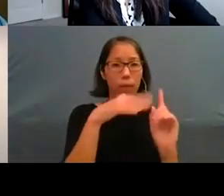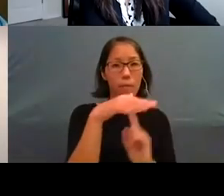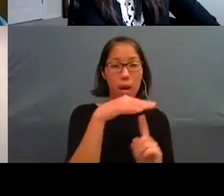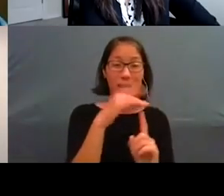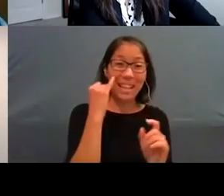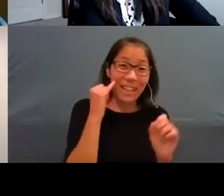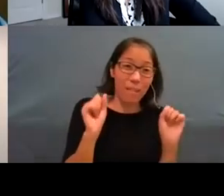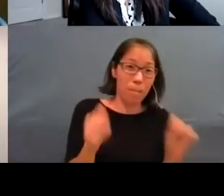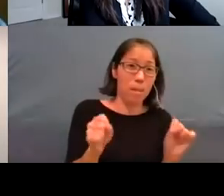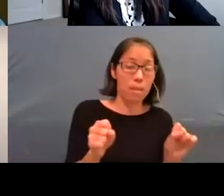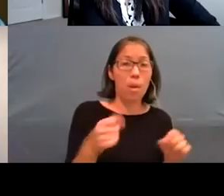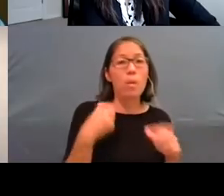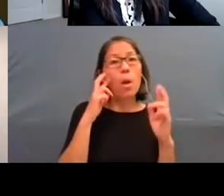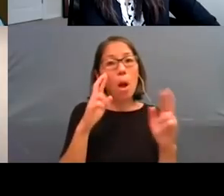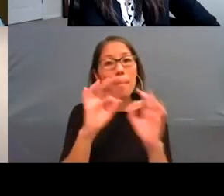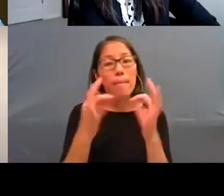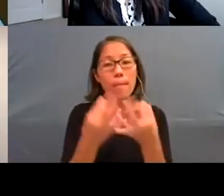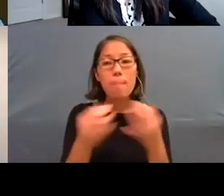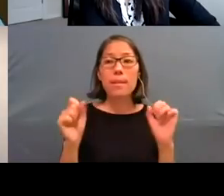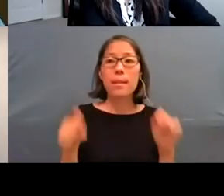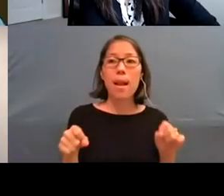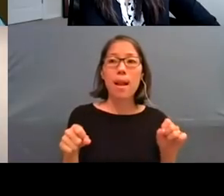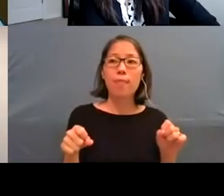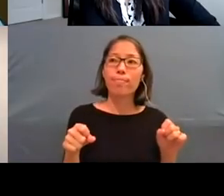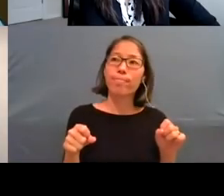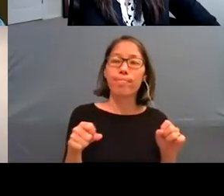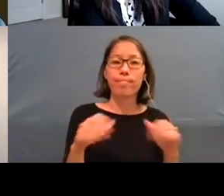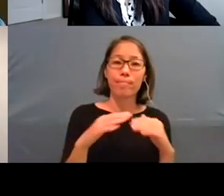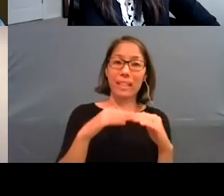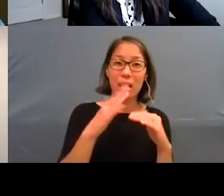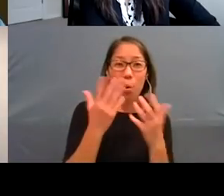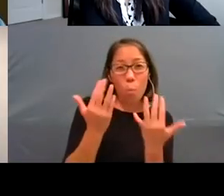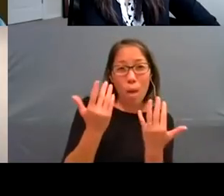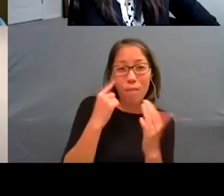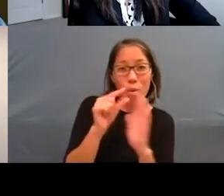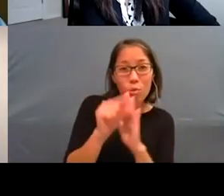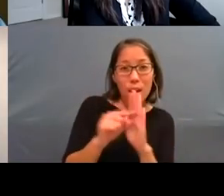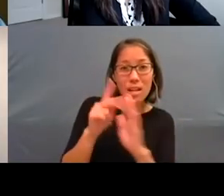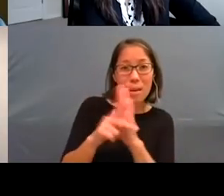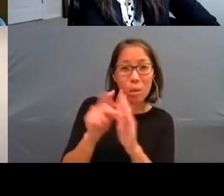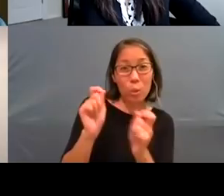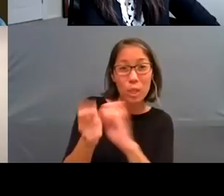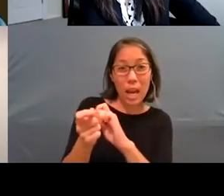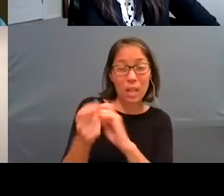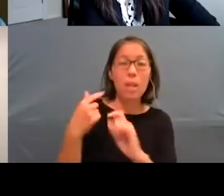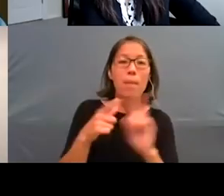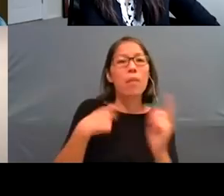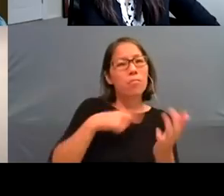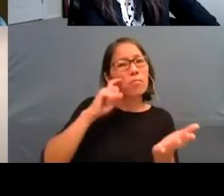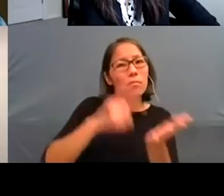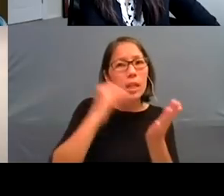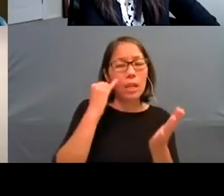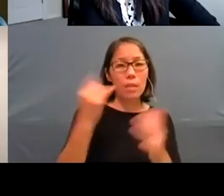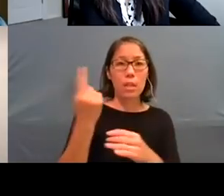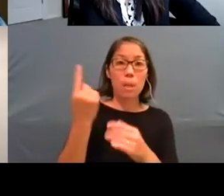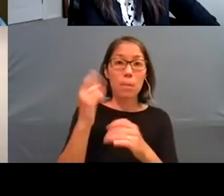And so we would hope that families will be able to at least wait until that grading period to make a change. But we also recognize if there's a job